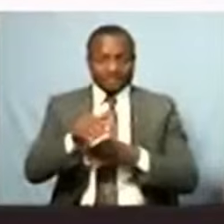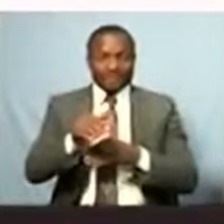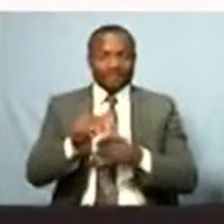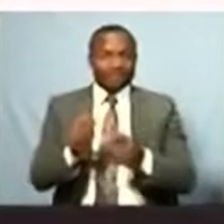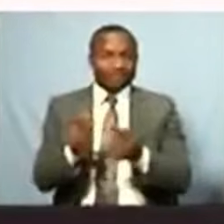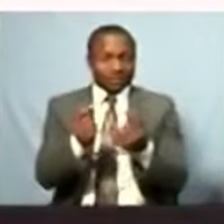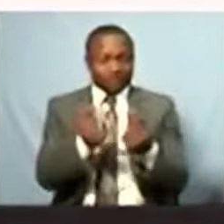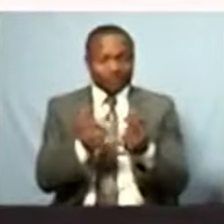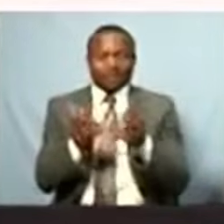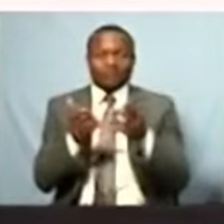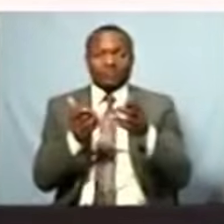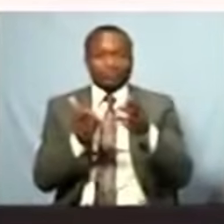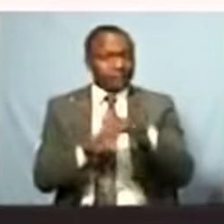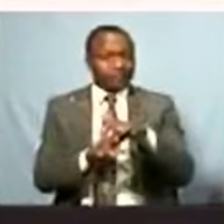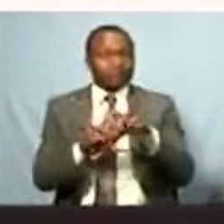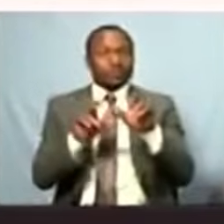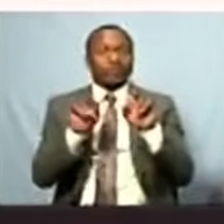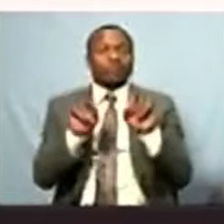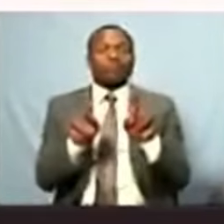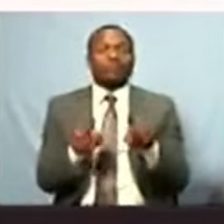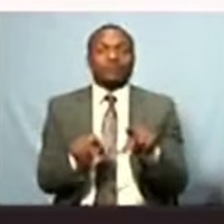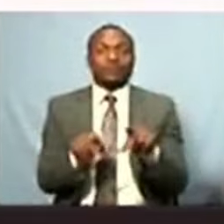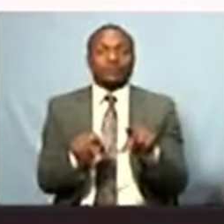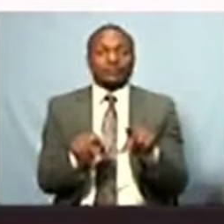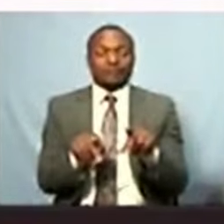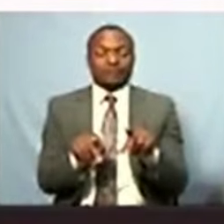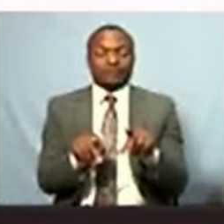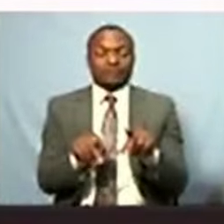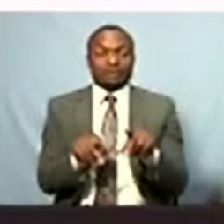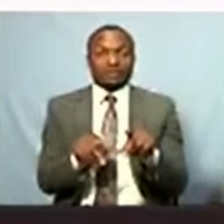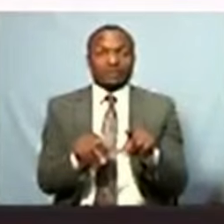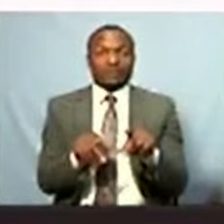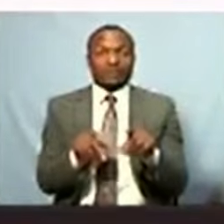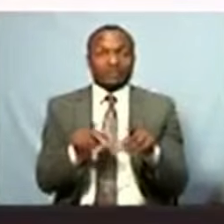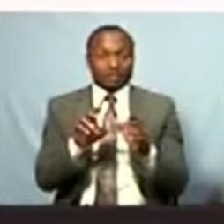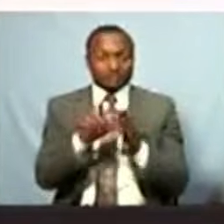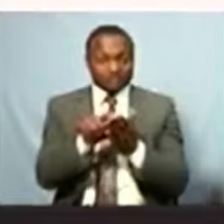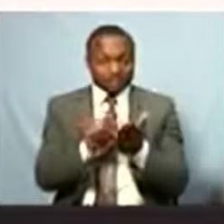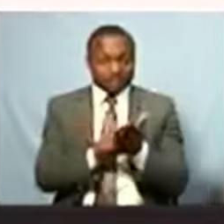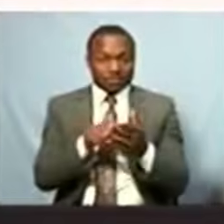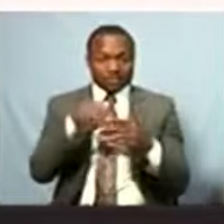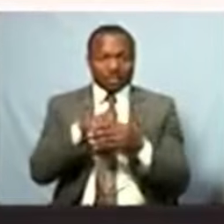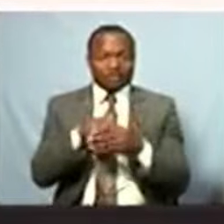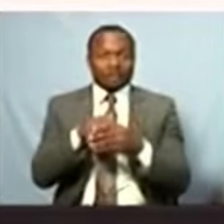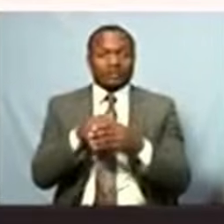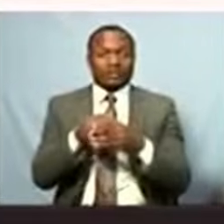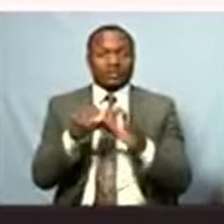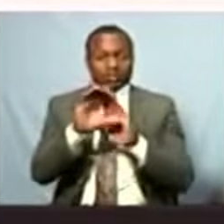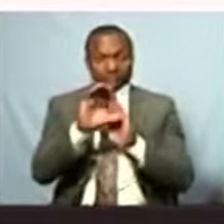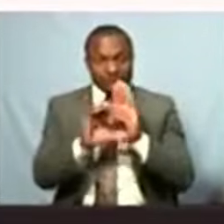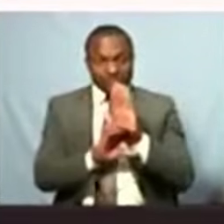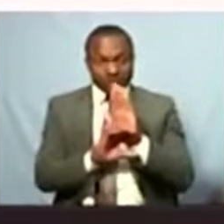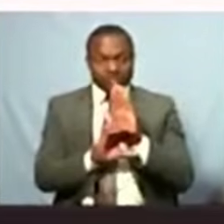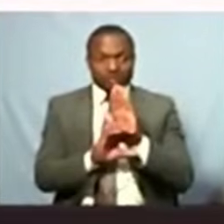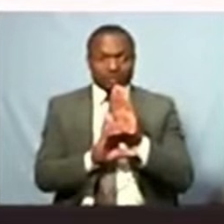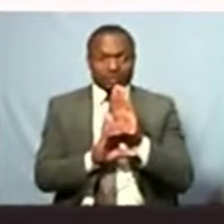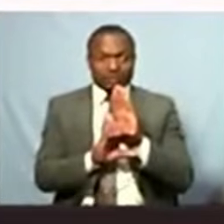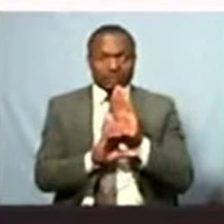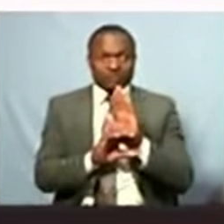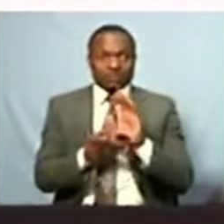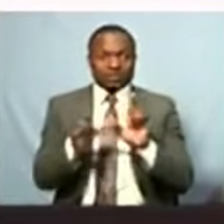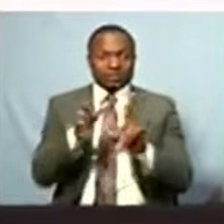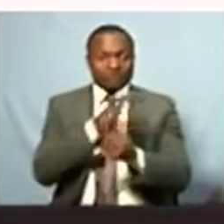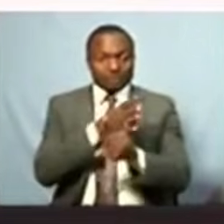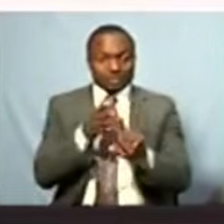event of death of a candidate. NIPA's position is that the current provision in the Constitution is susceptible to abuse